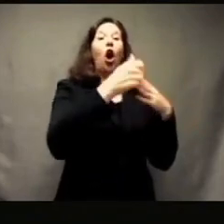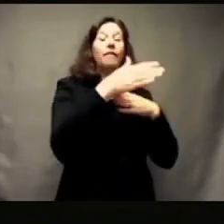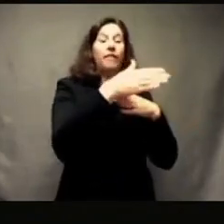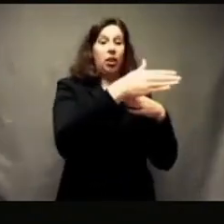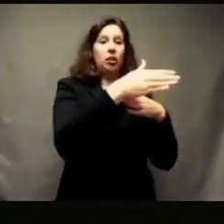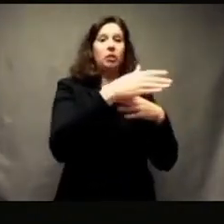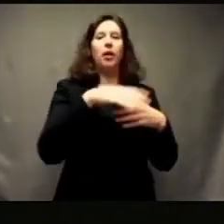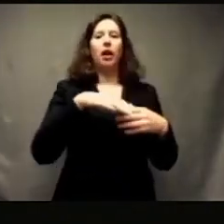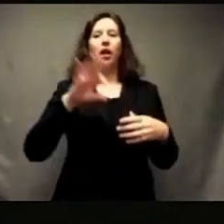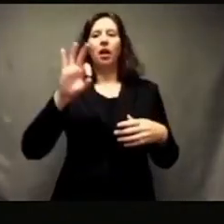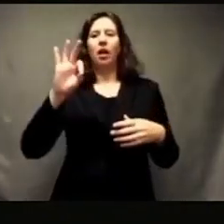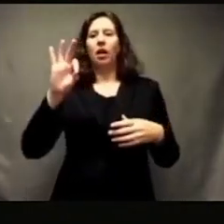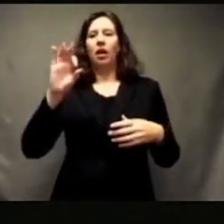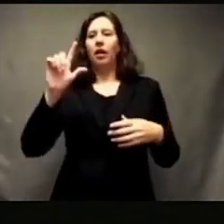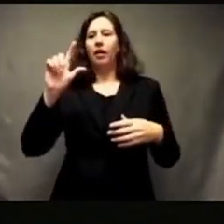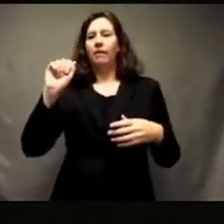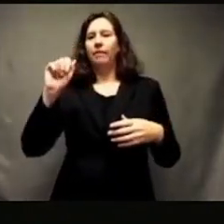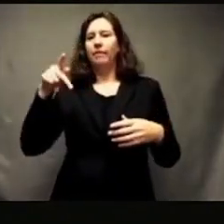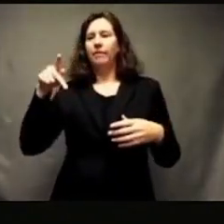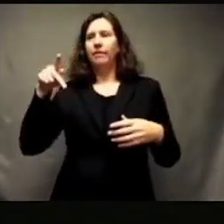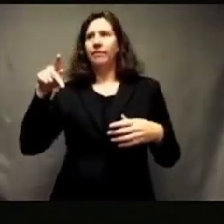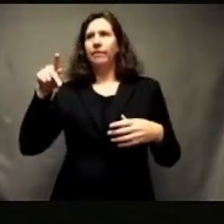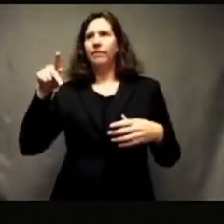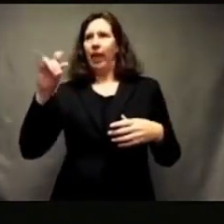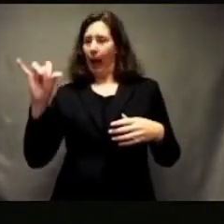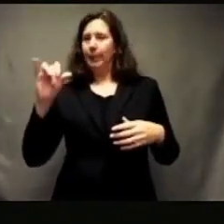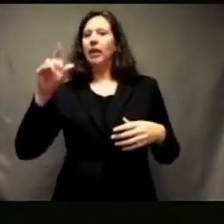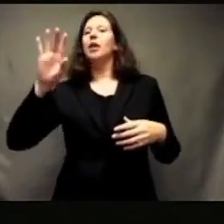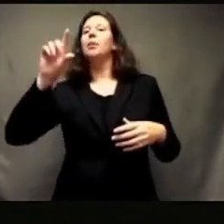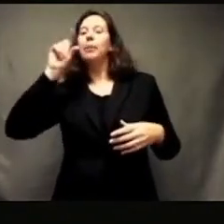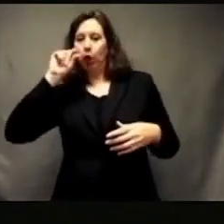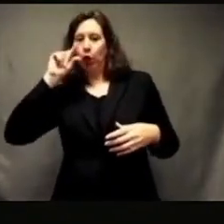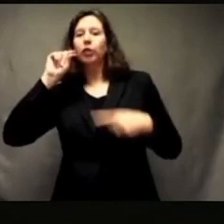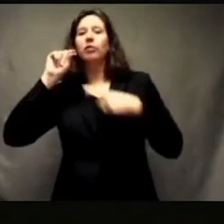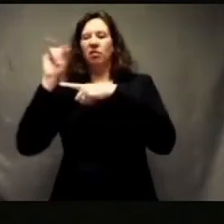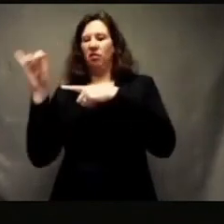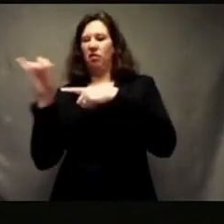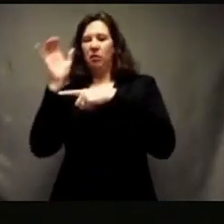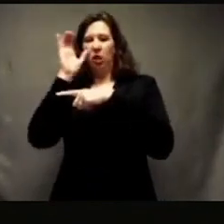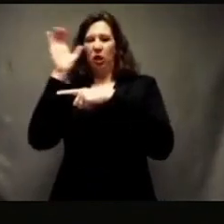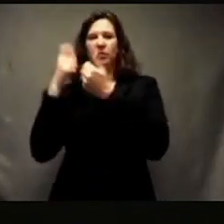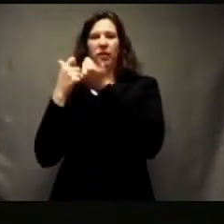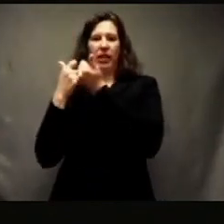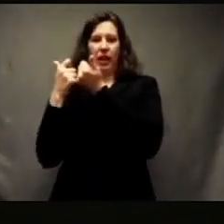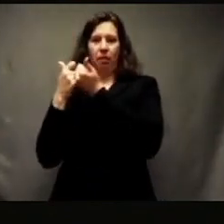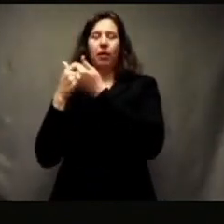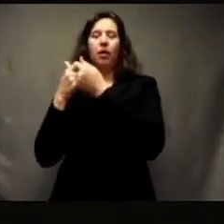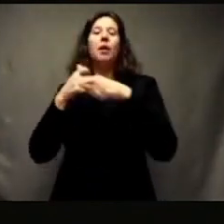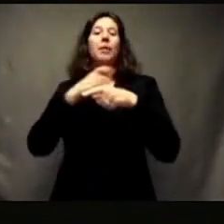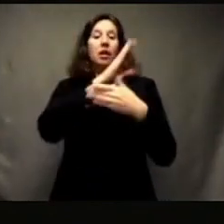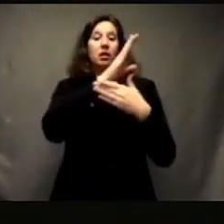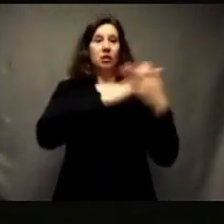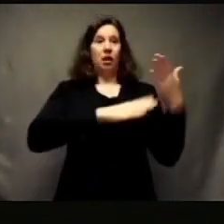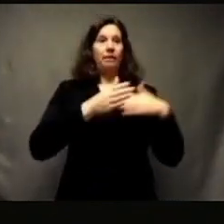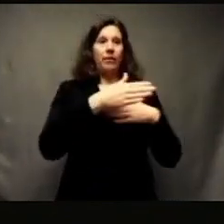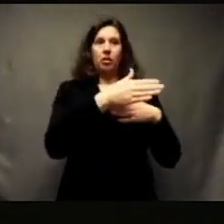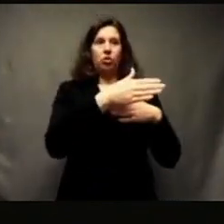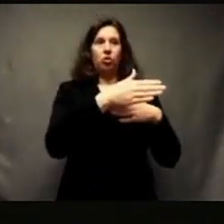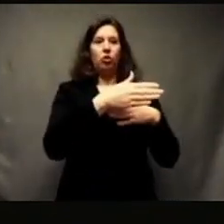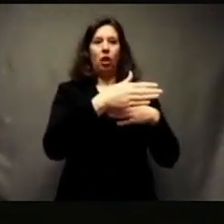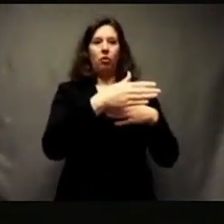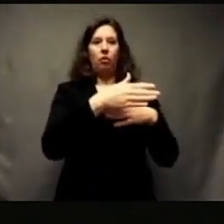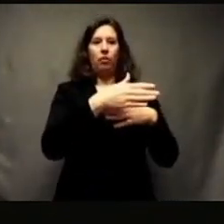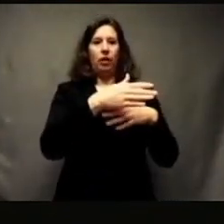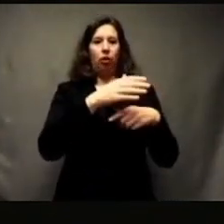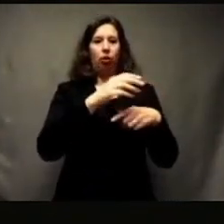Flappy Bird, except have one sea creature avoid some of the fish on the screen, and they're trying to get that